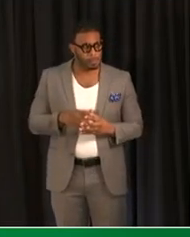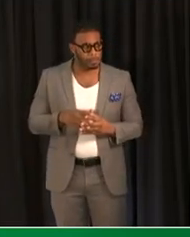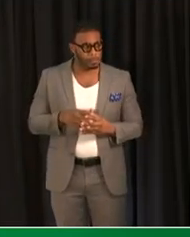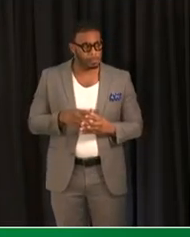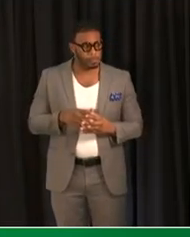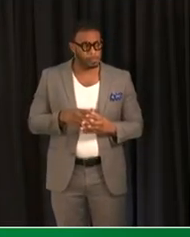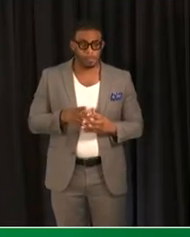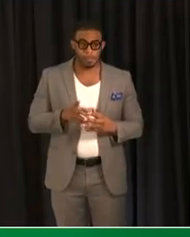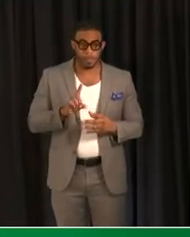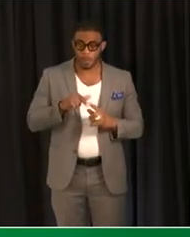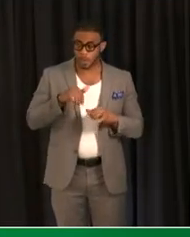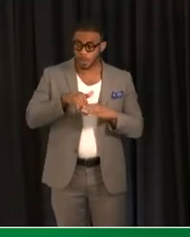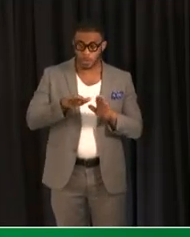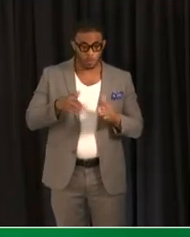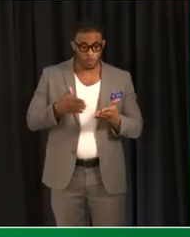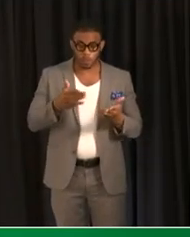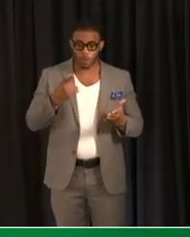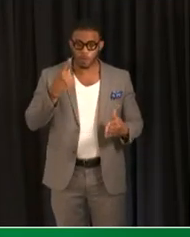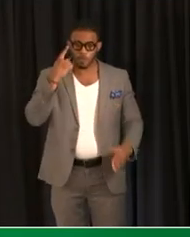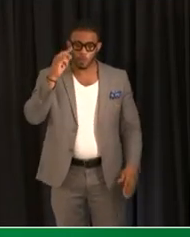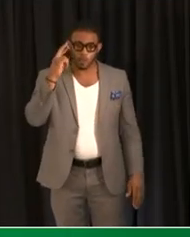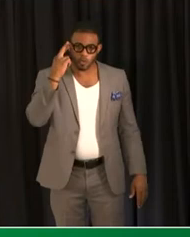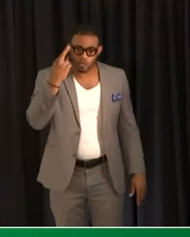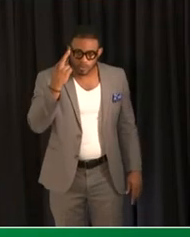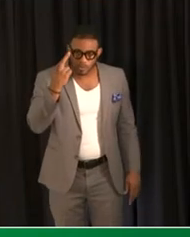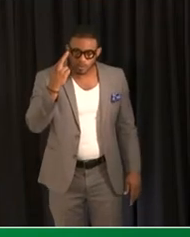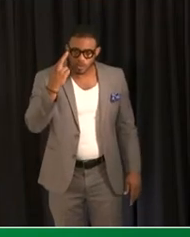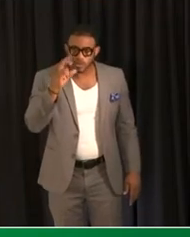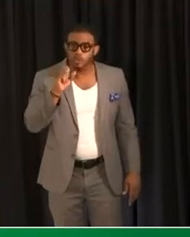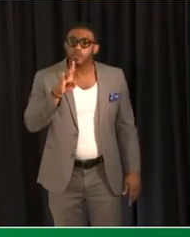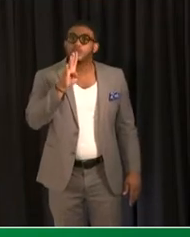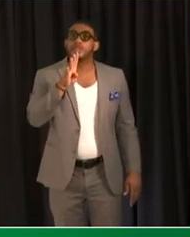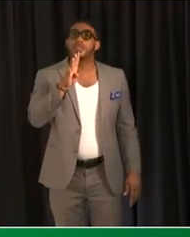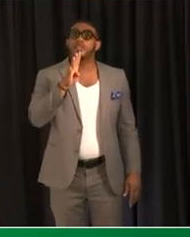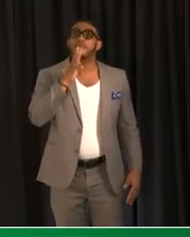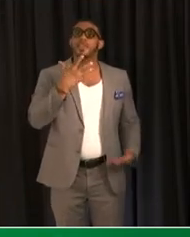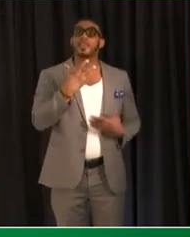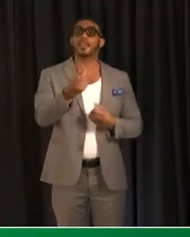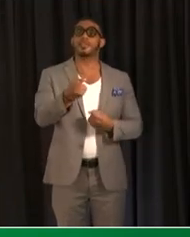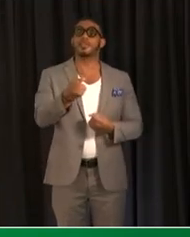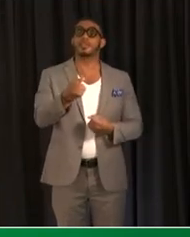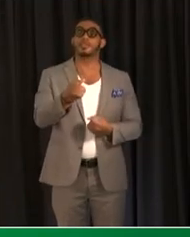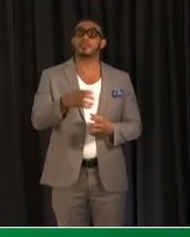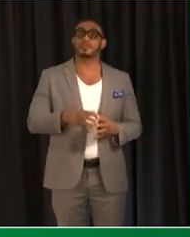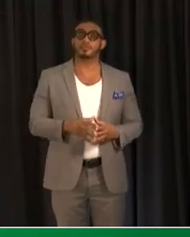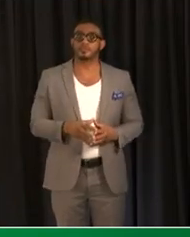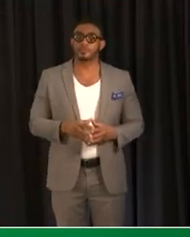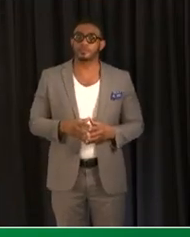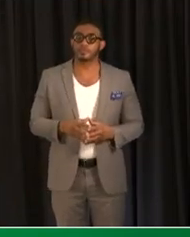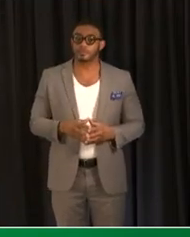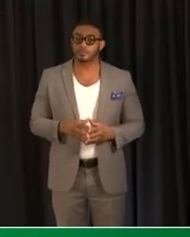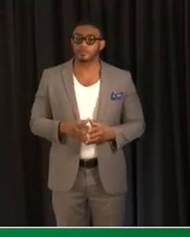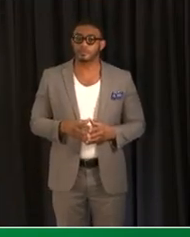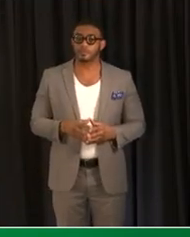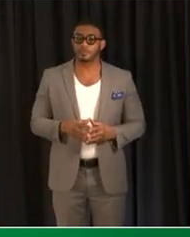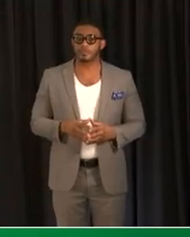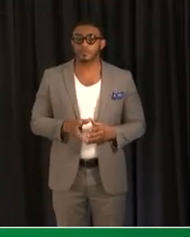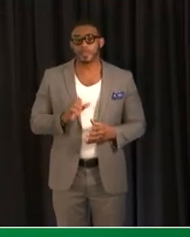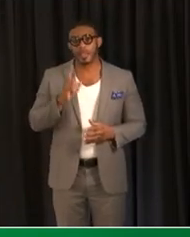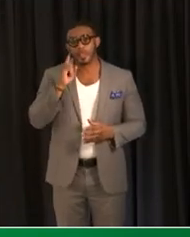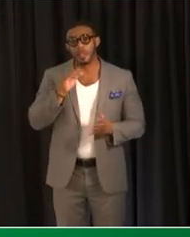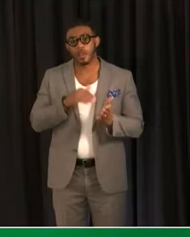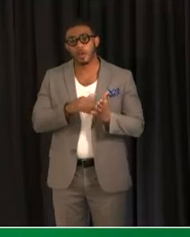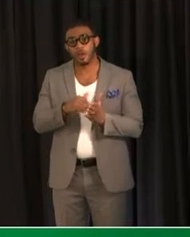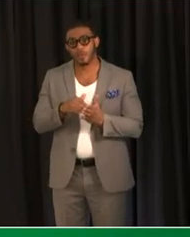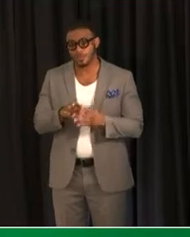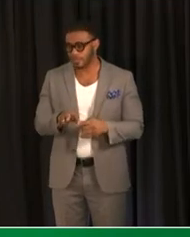that you're in the room for a reason, so speak, and speak confidently. And,